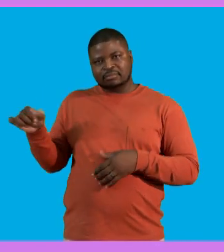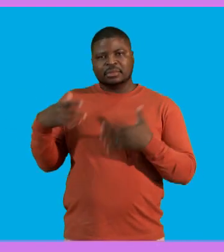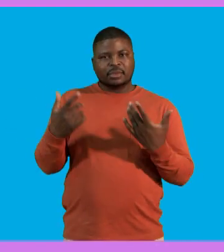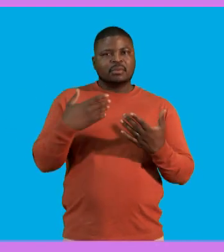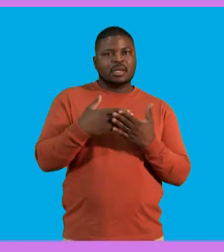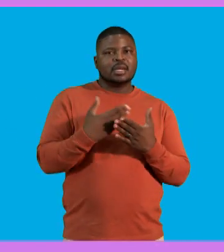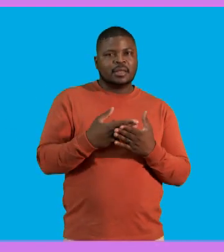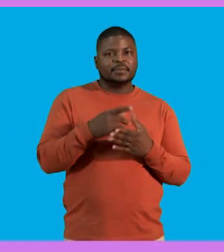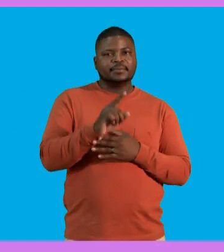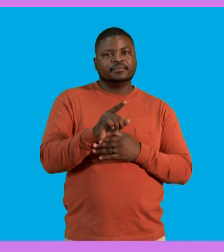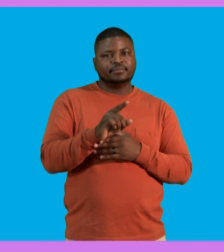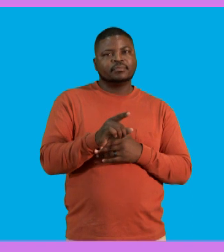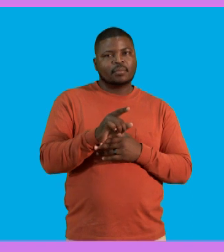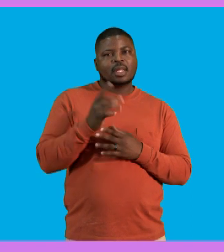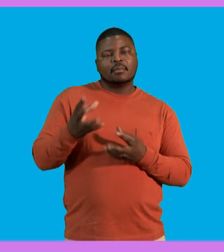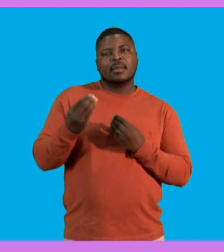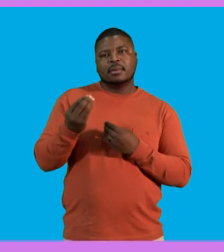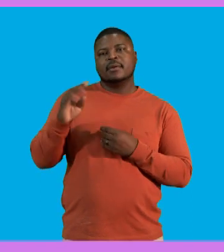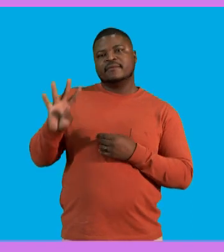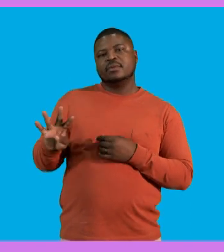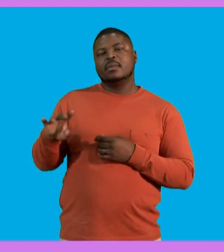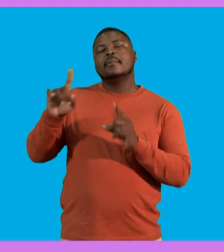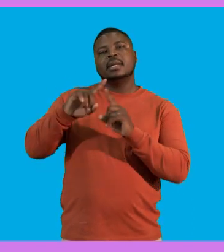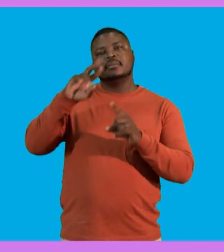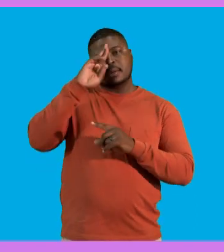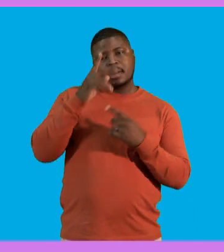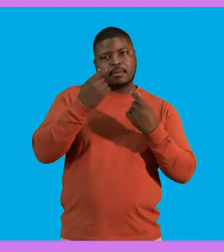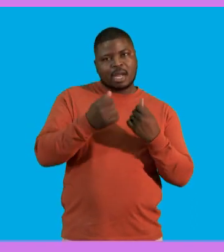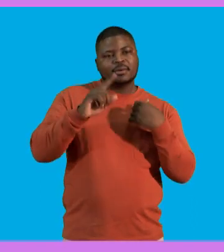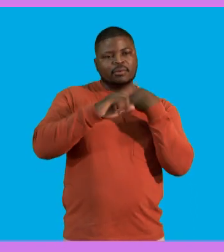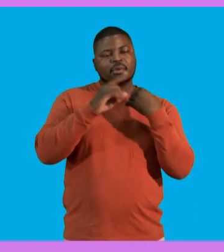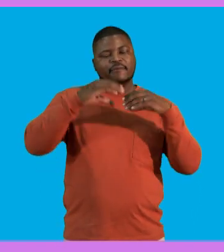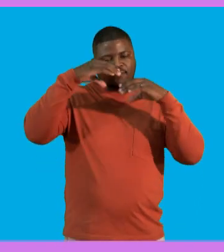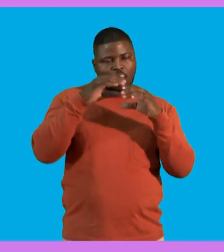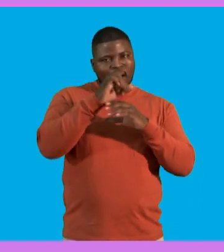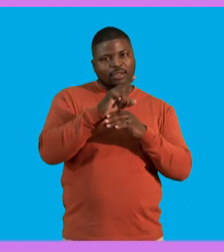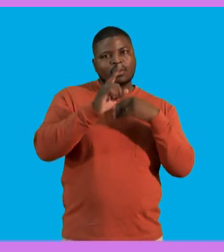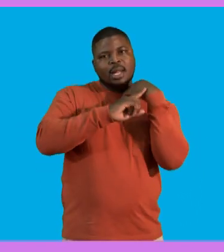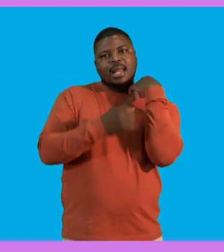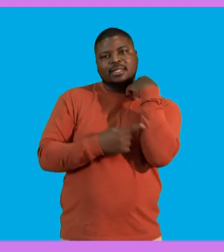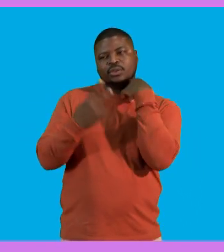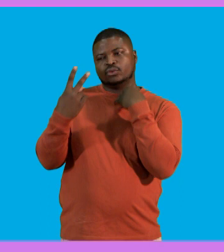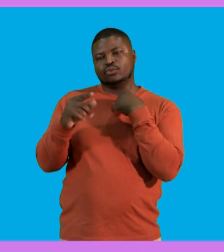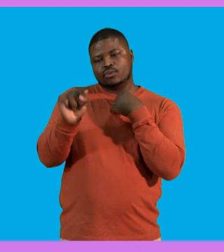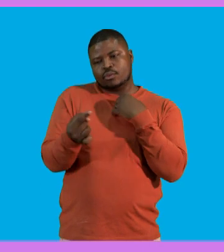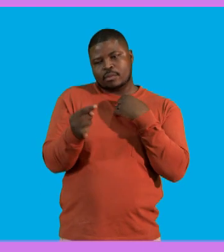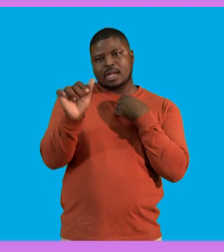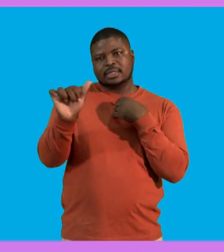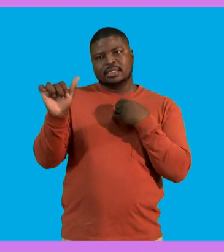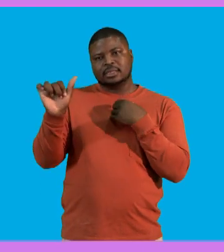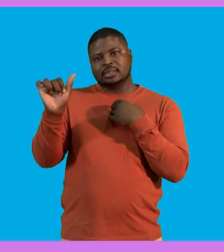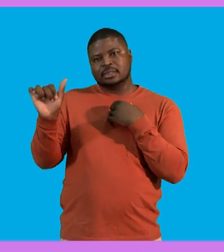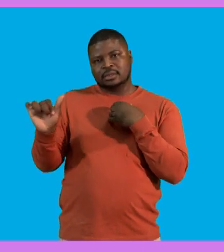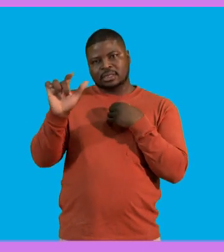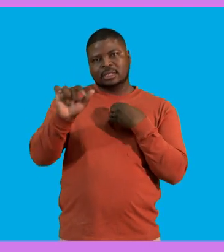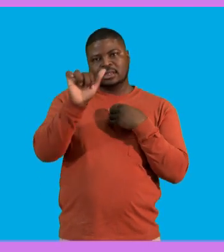so let's just take the first 4, but we know that with money we are only focusing on the last two, the first 2 digits after the